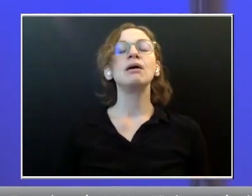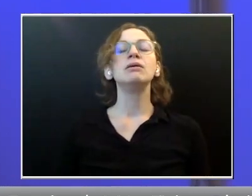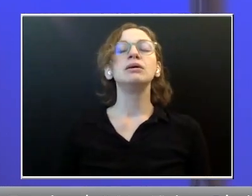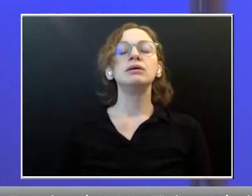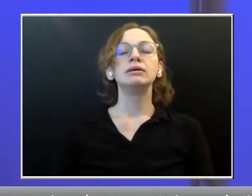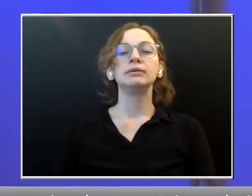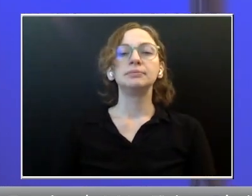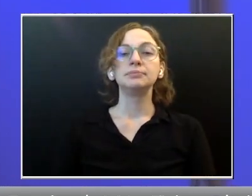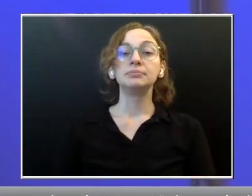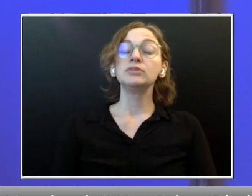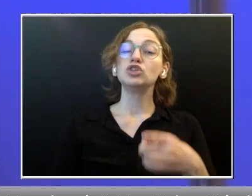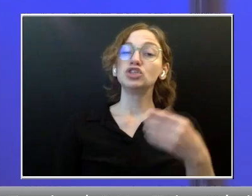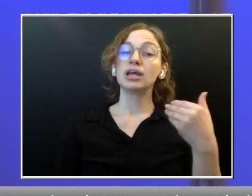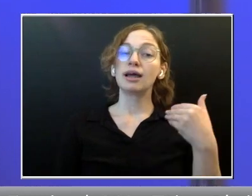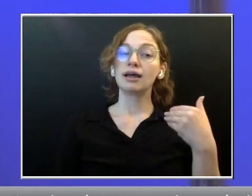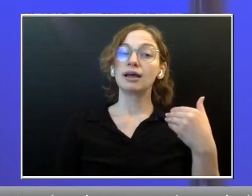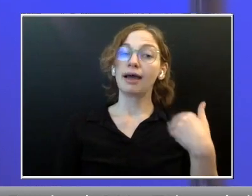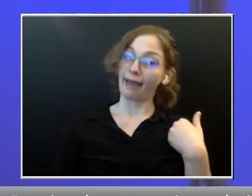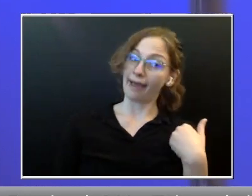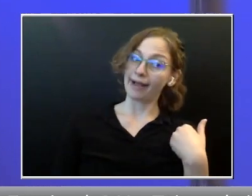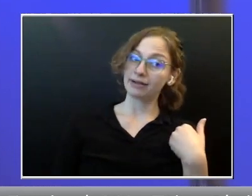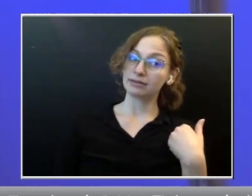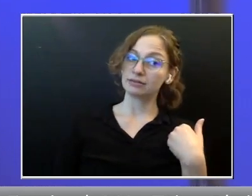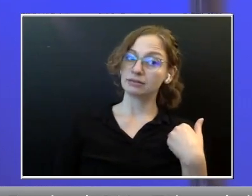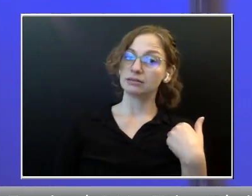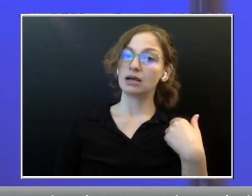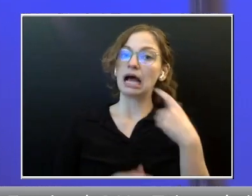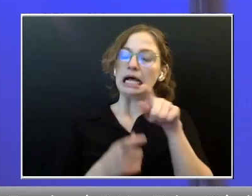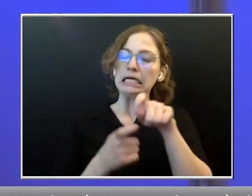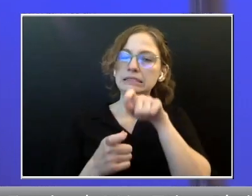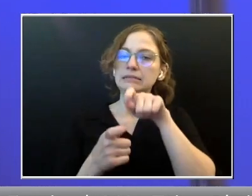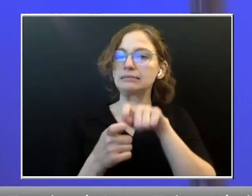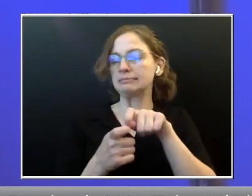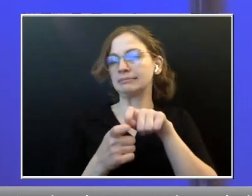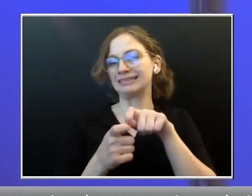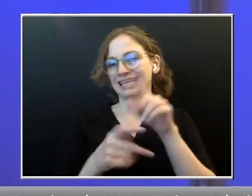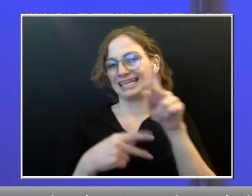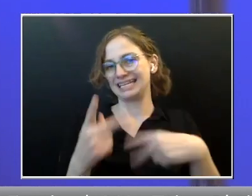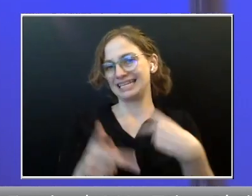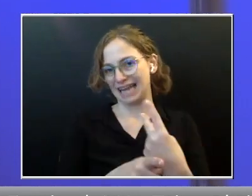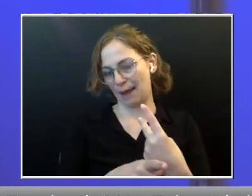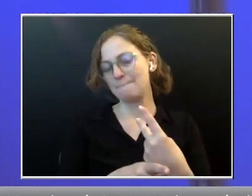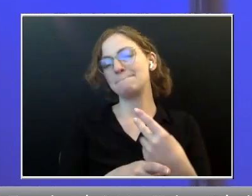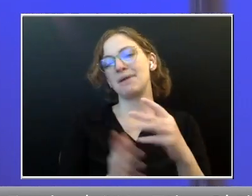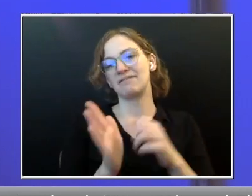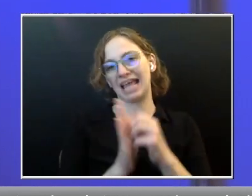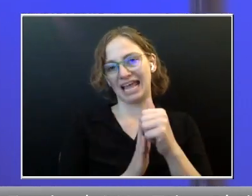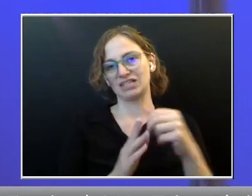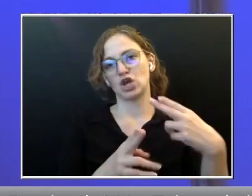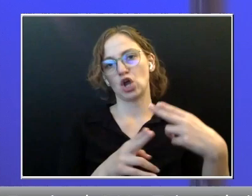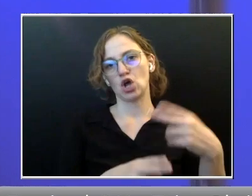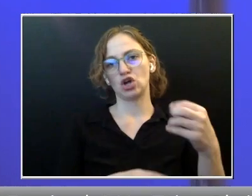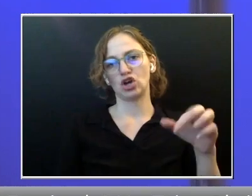has had a special type of cancer called HER2 positive. HER2 is a growth